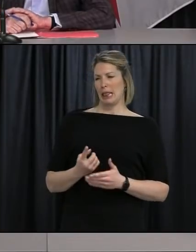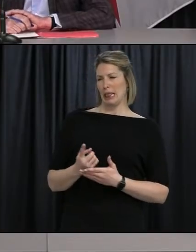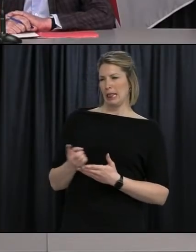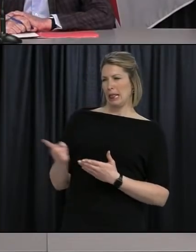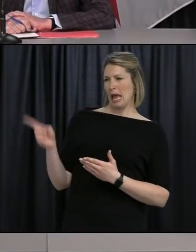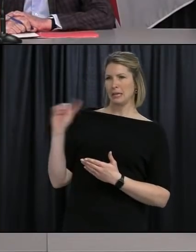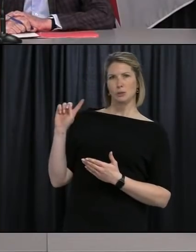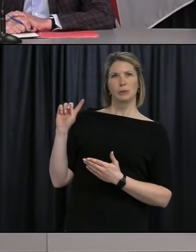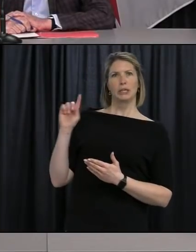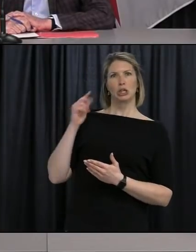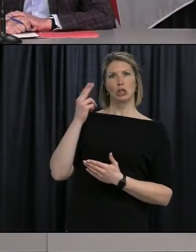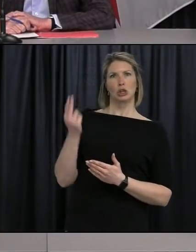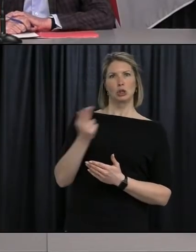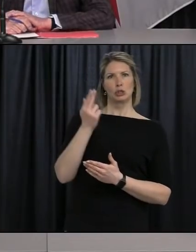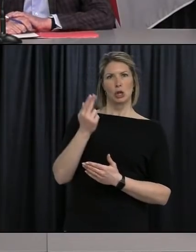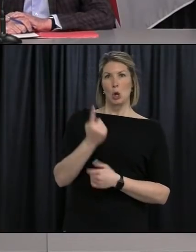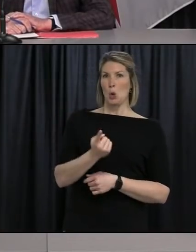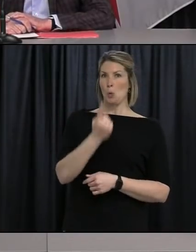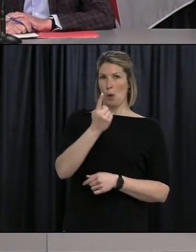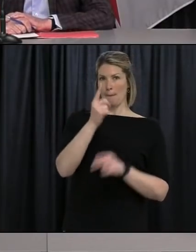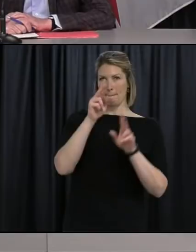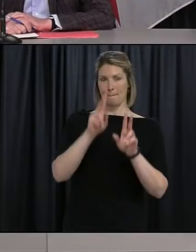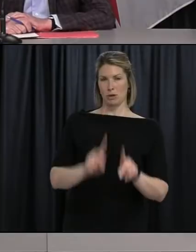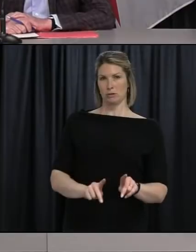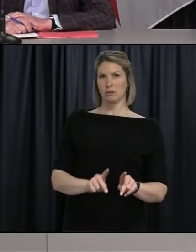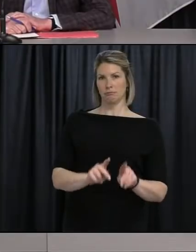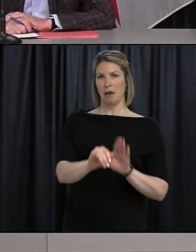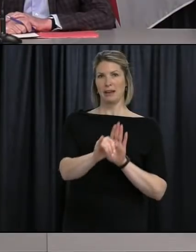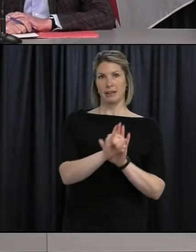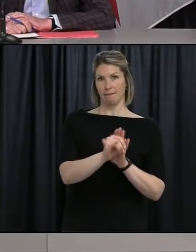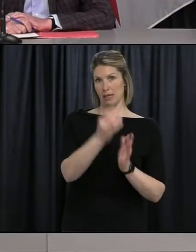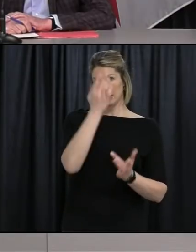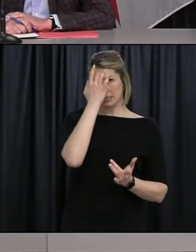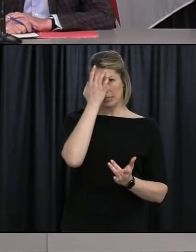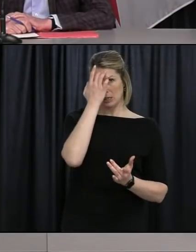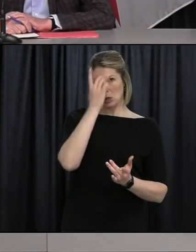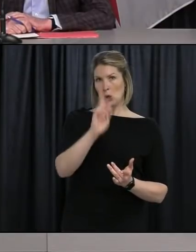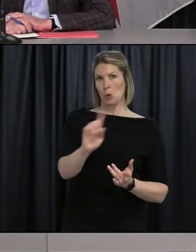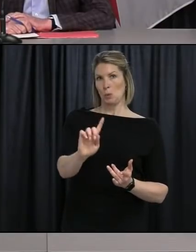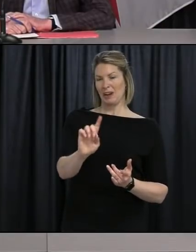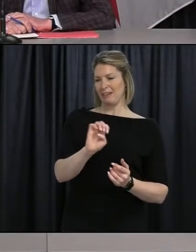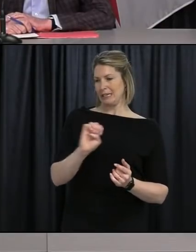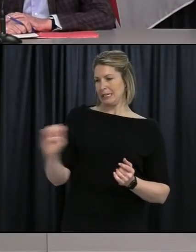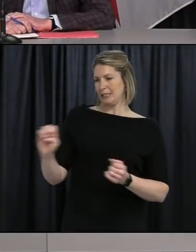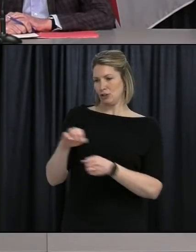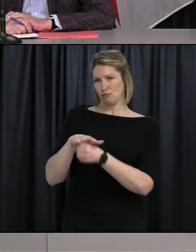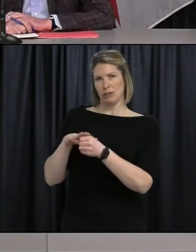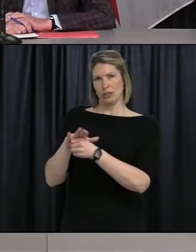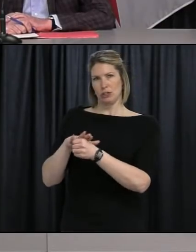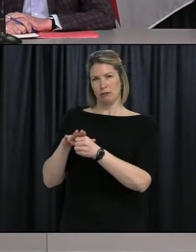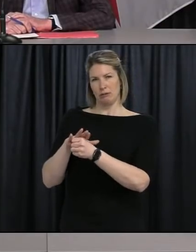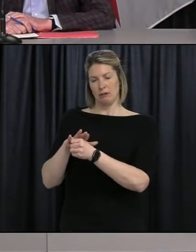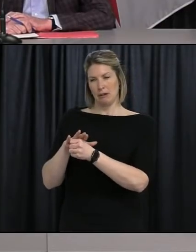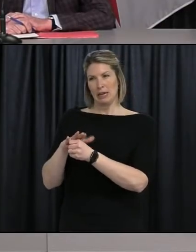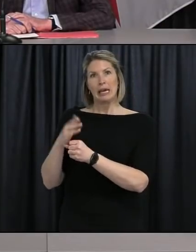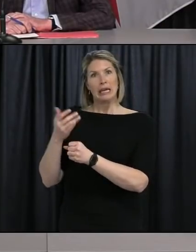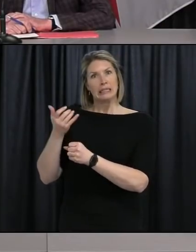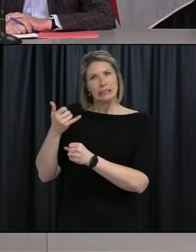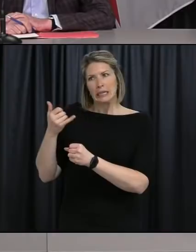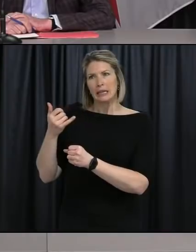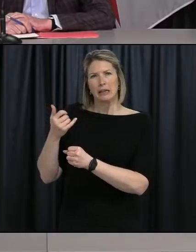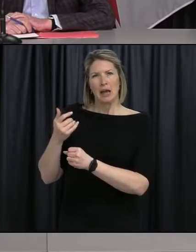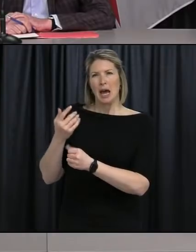Thursday, I believe it was, in the Eastern Health region that was under investigation. Just wondering if we could get an update on that. Is that case still